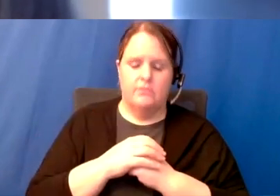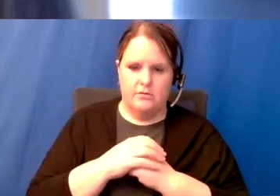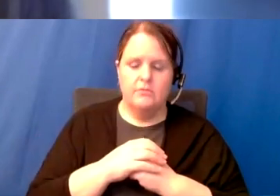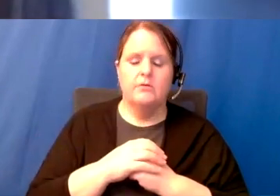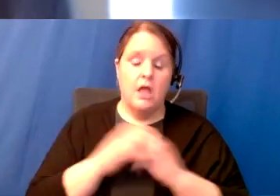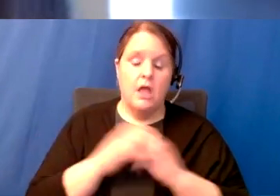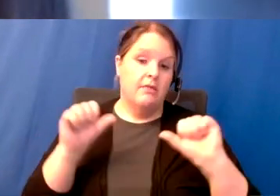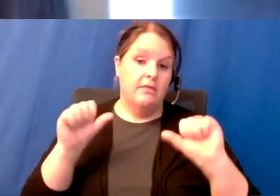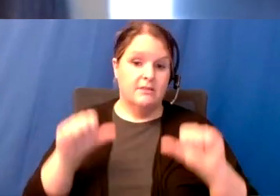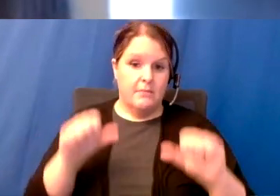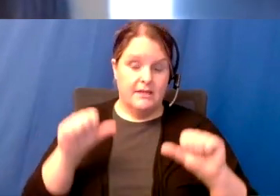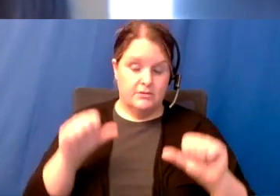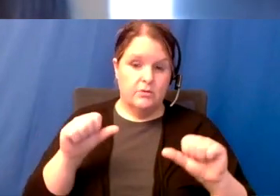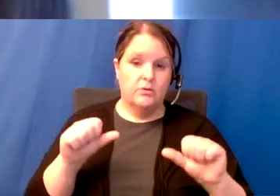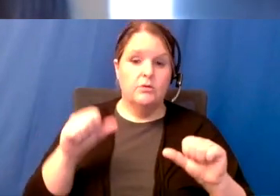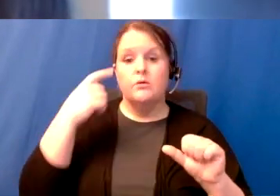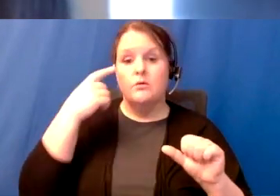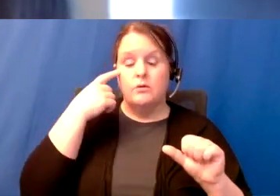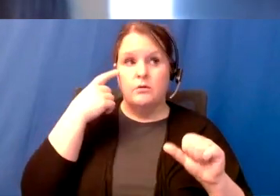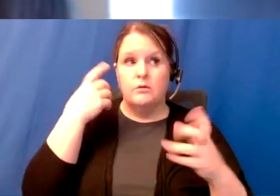There's a potential for it to,